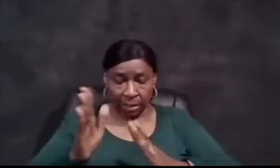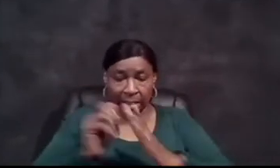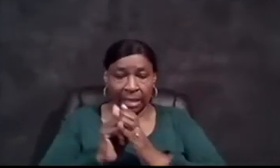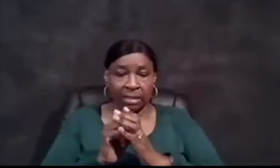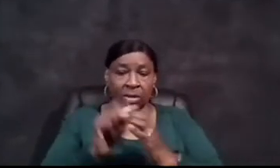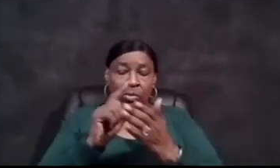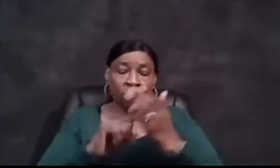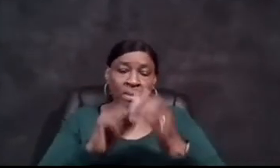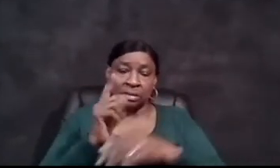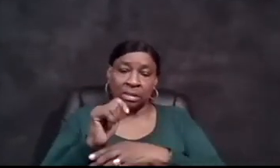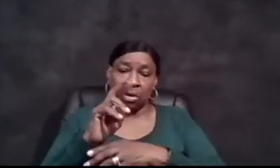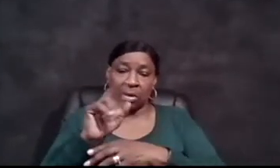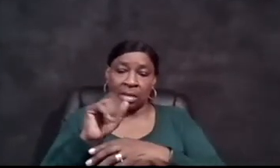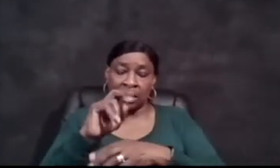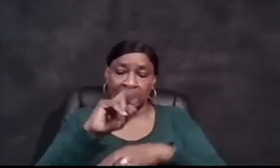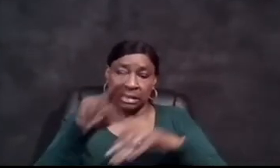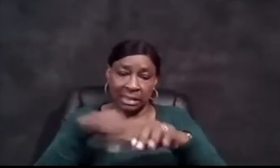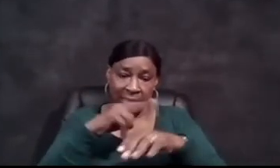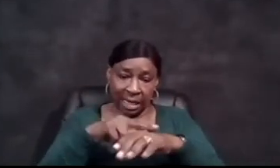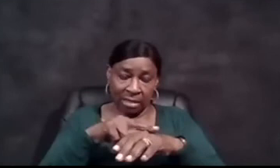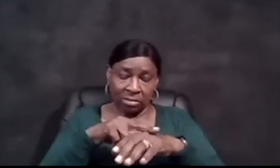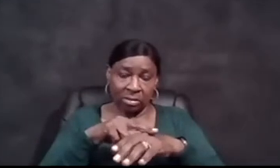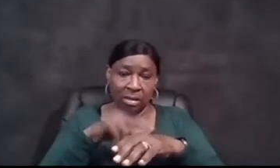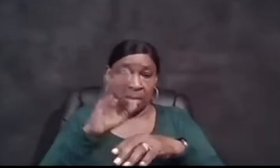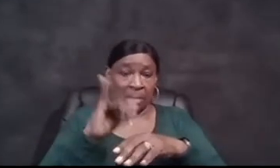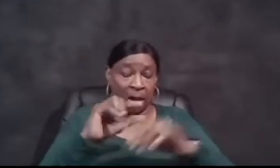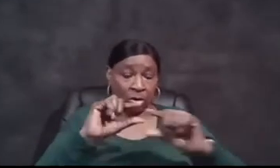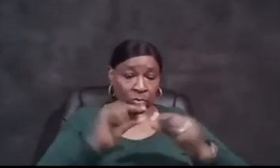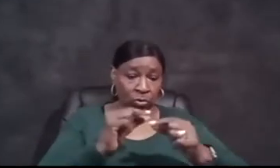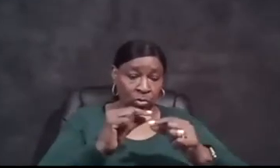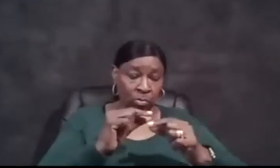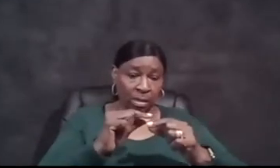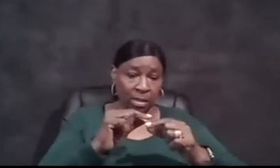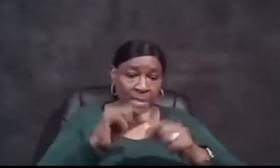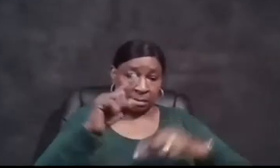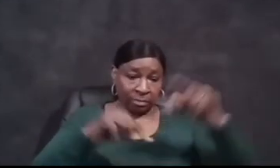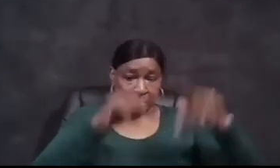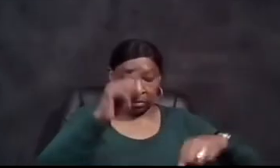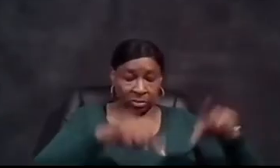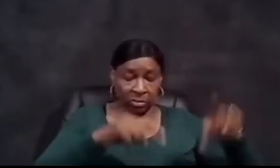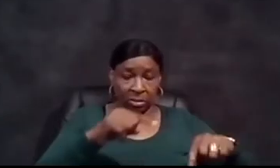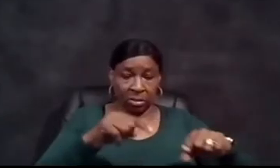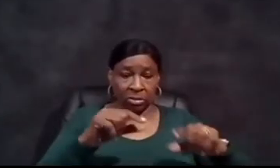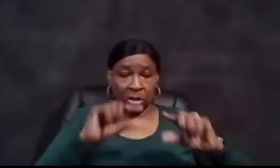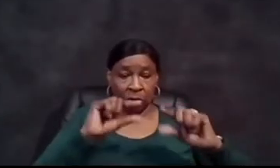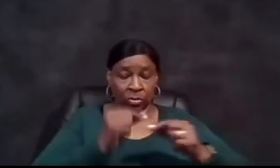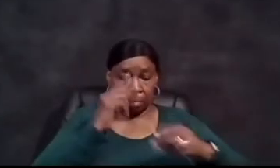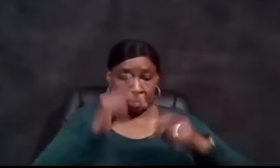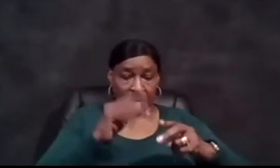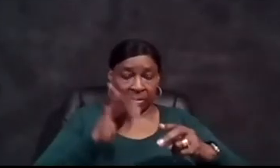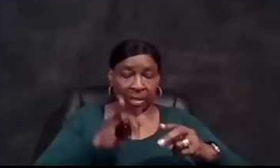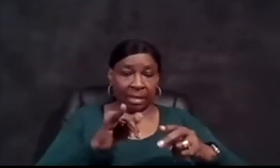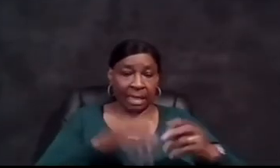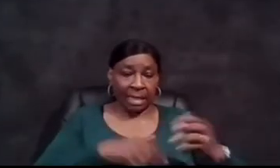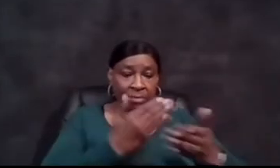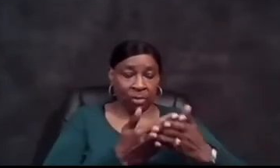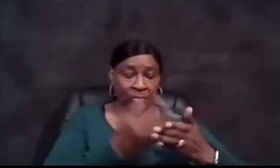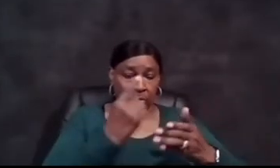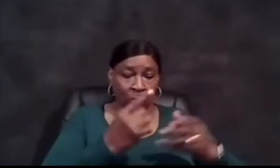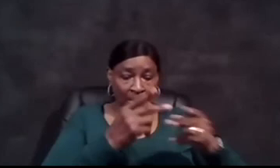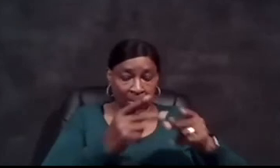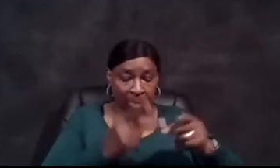transnational organizing by groups of transnational people who happen to end up in one place? What is that going to produce?